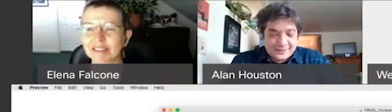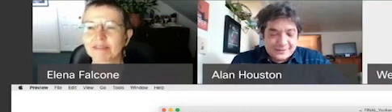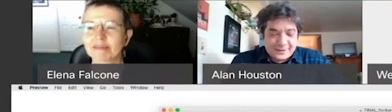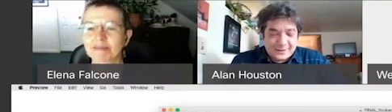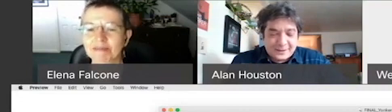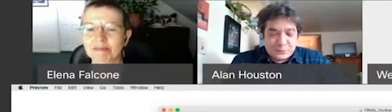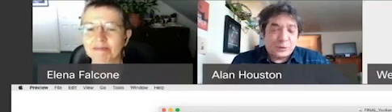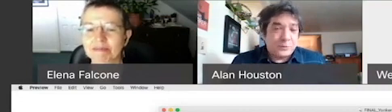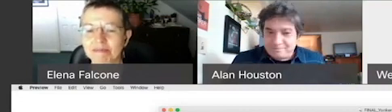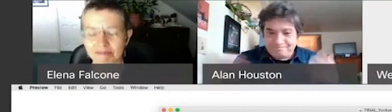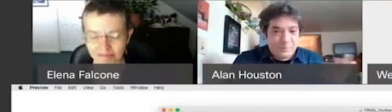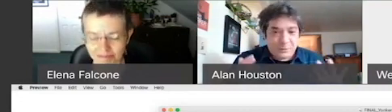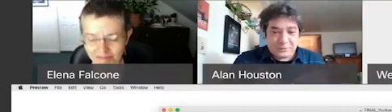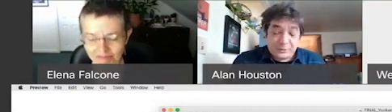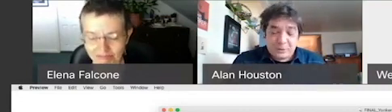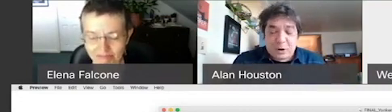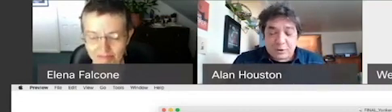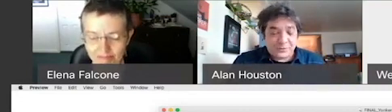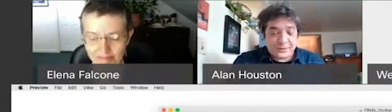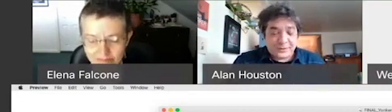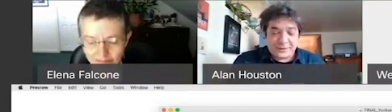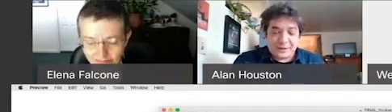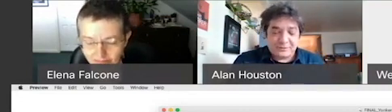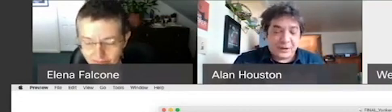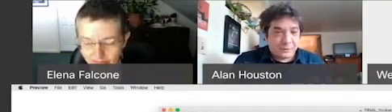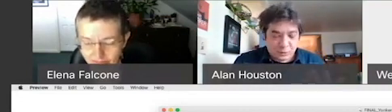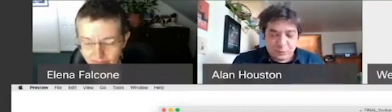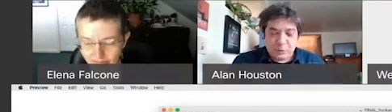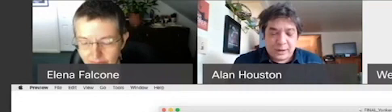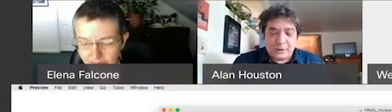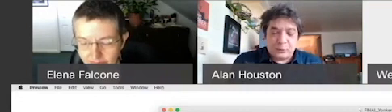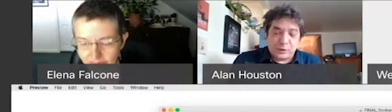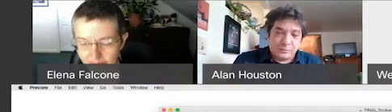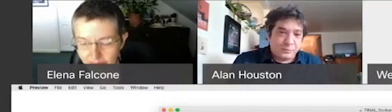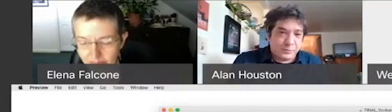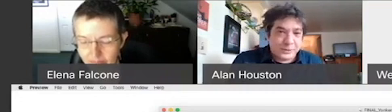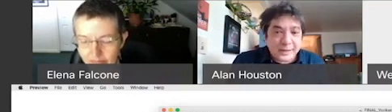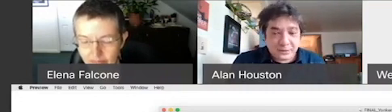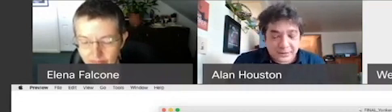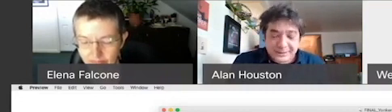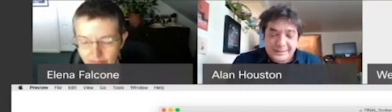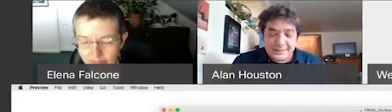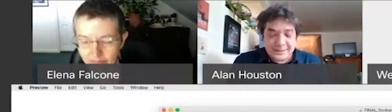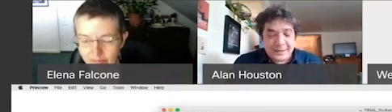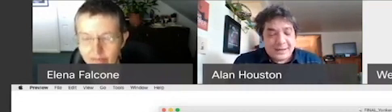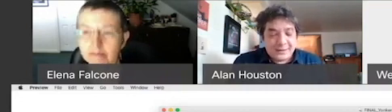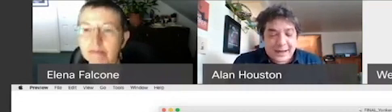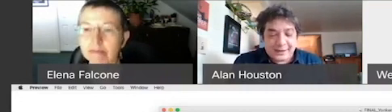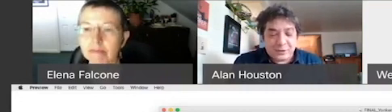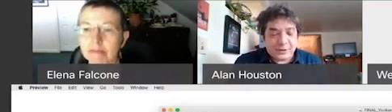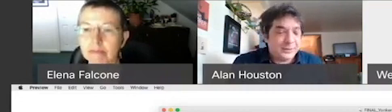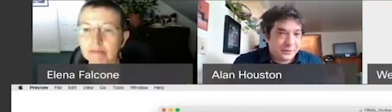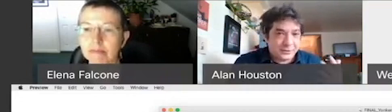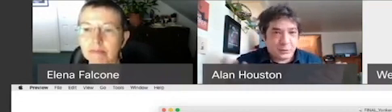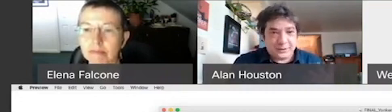and we're always thrilled to be a part of this very important program, and we're particularly pleased that it all came together so